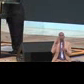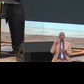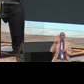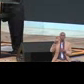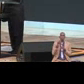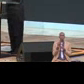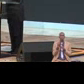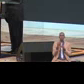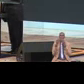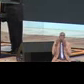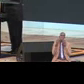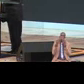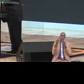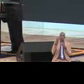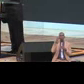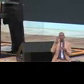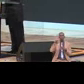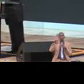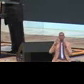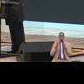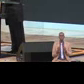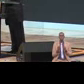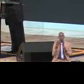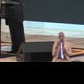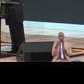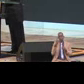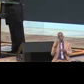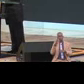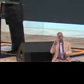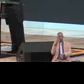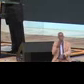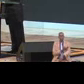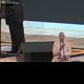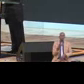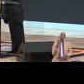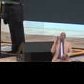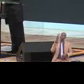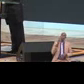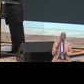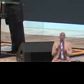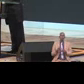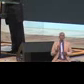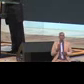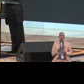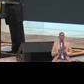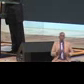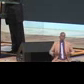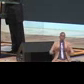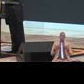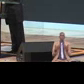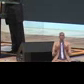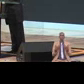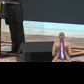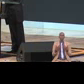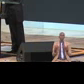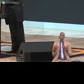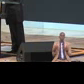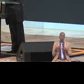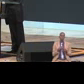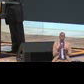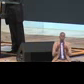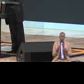for the word. We thank you for the power of the Son of God in our lives. You have come